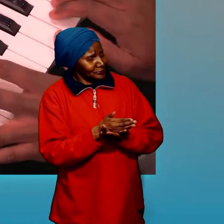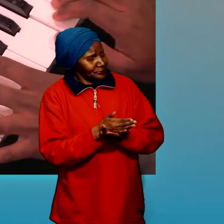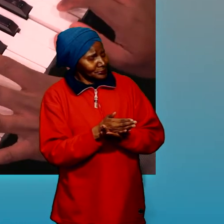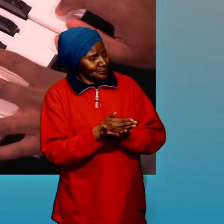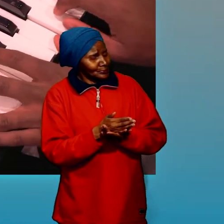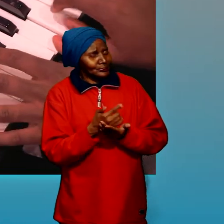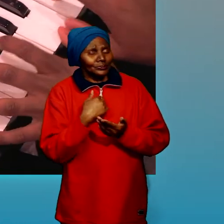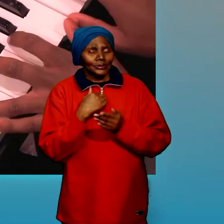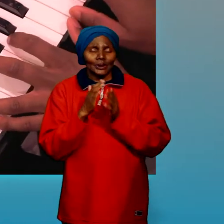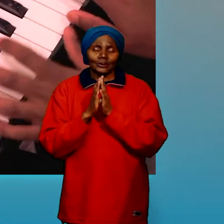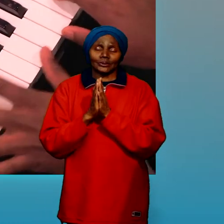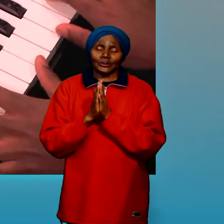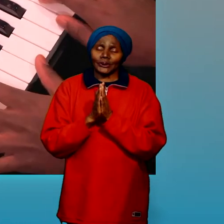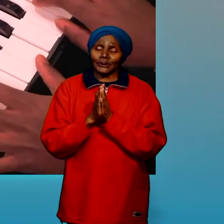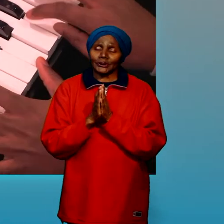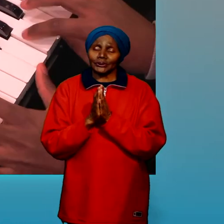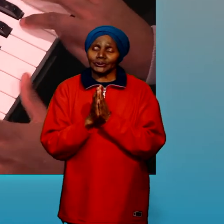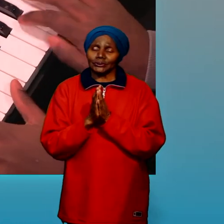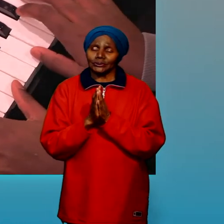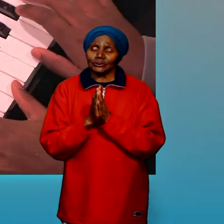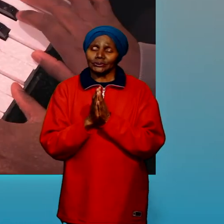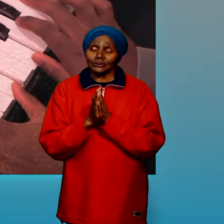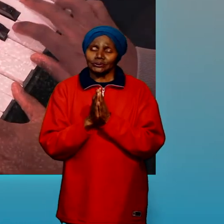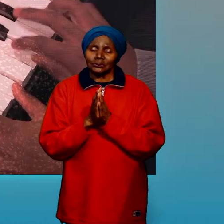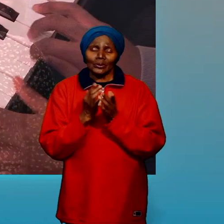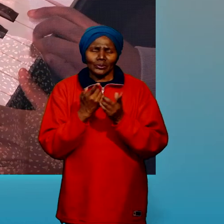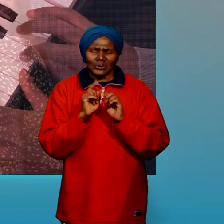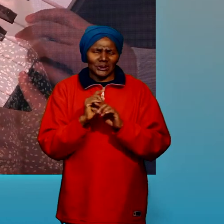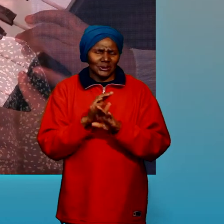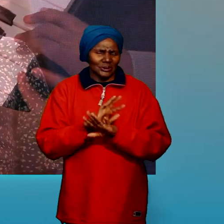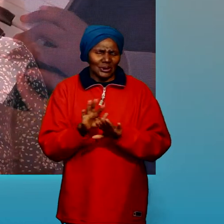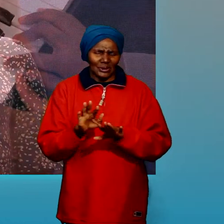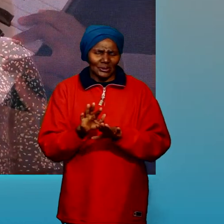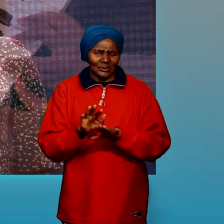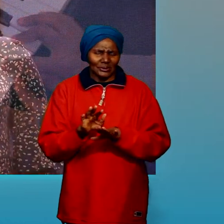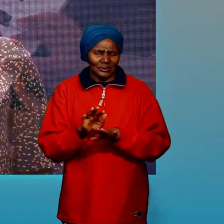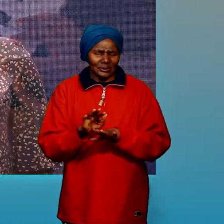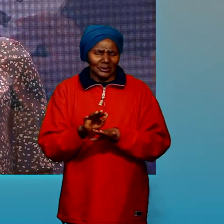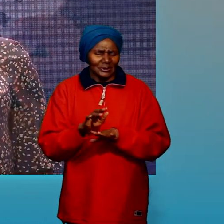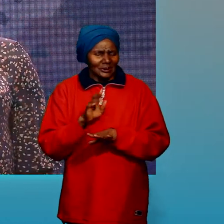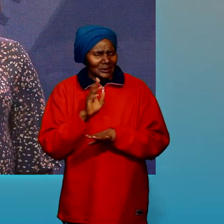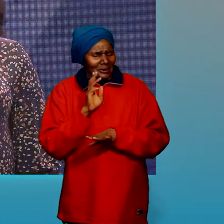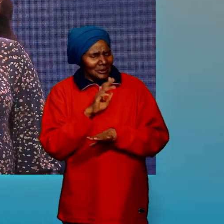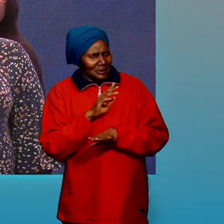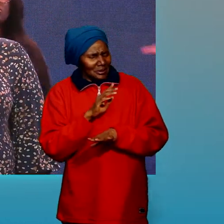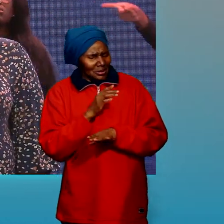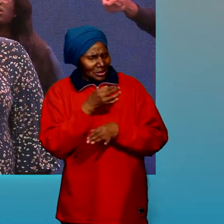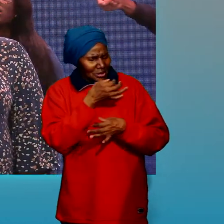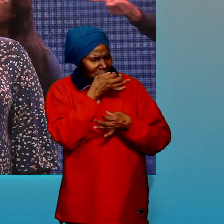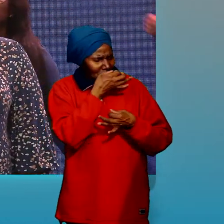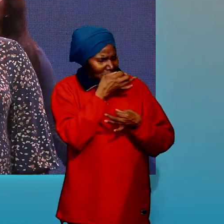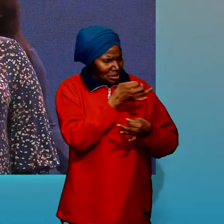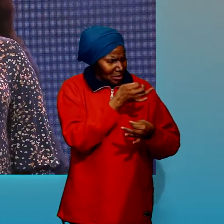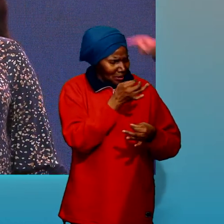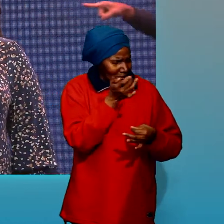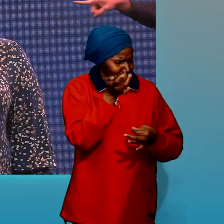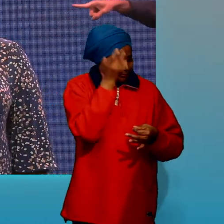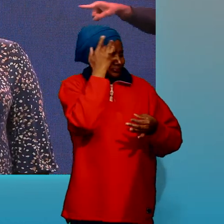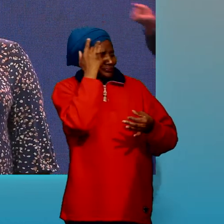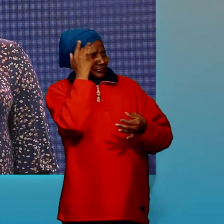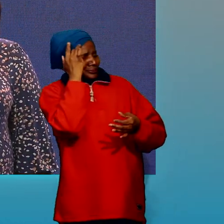I pray that we be not fooled by the things of the world, that we be